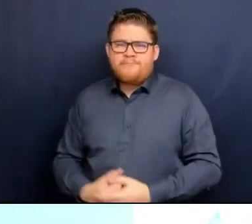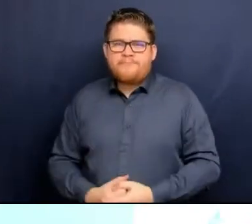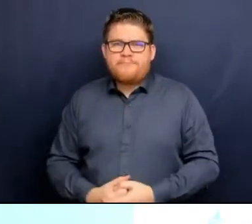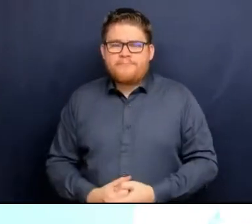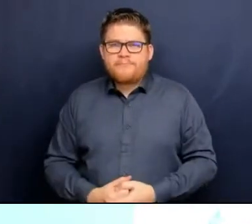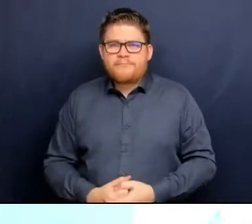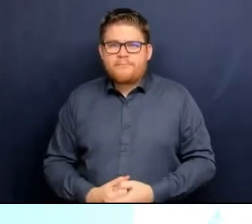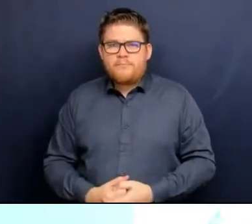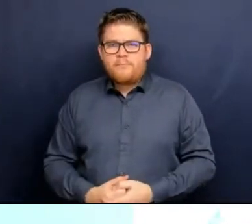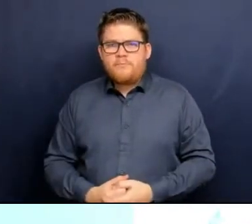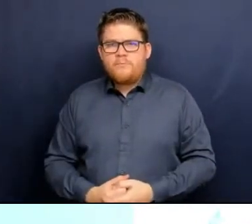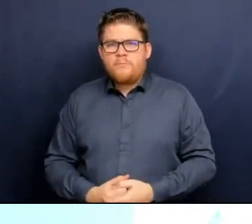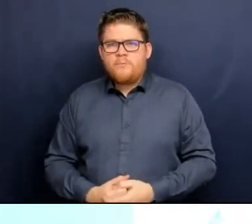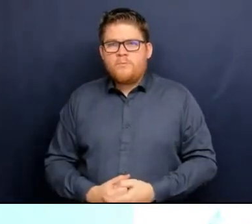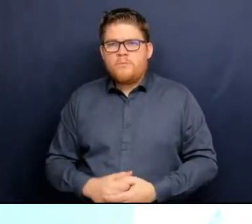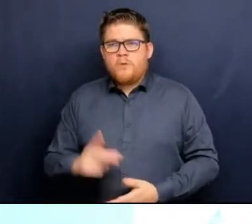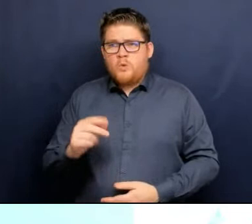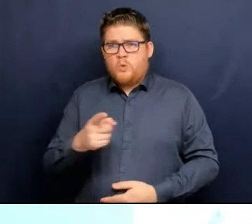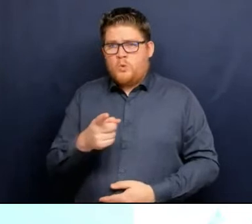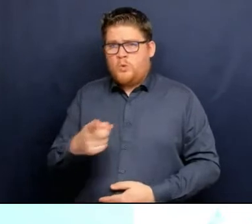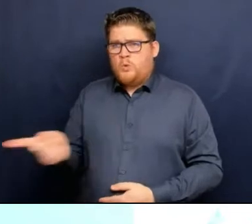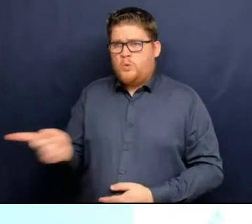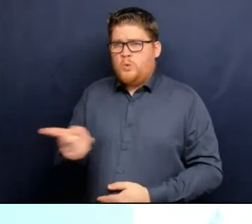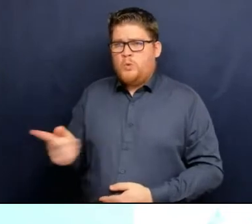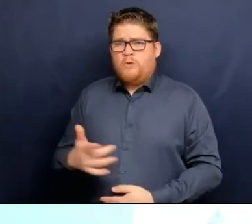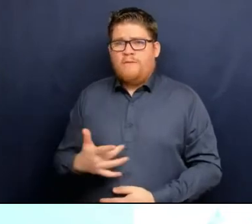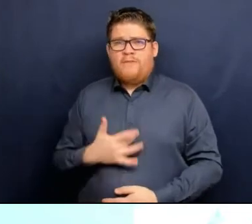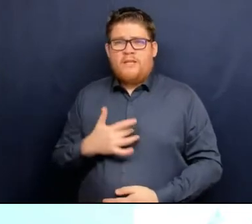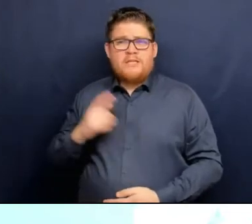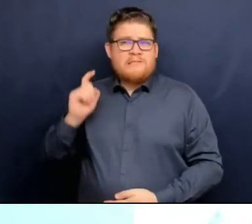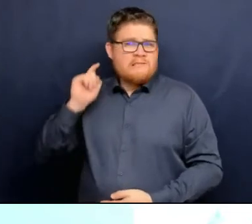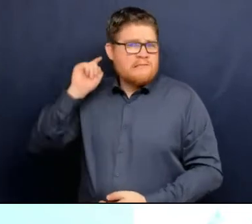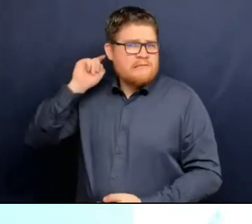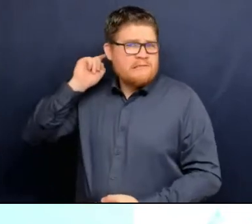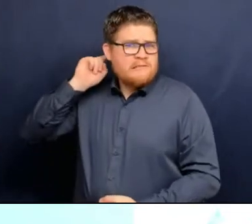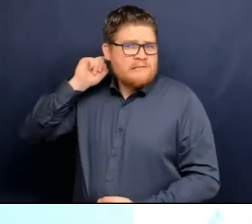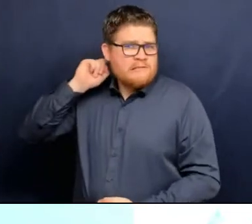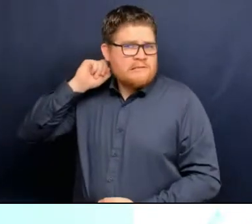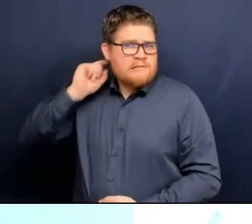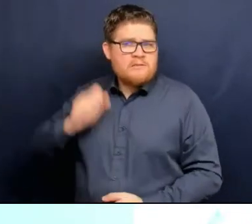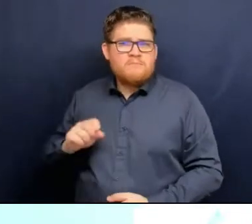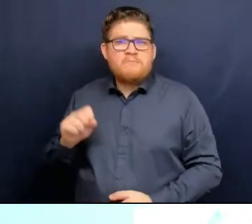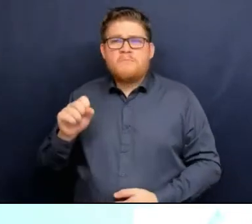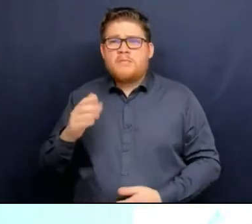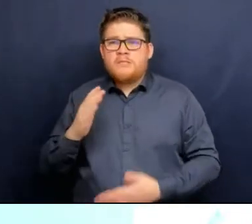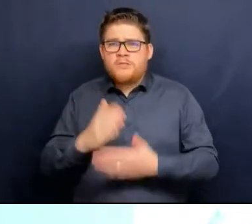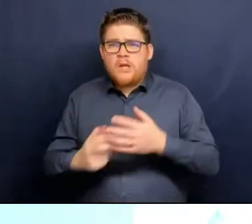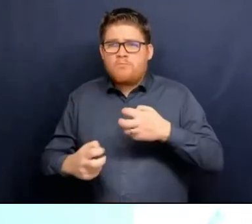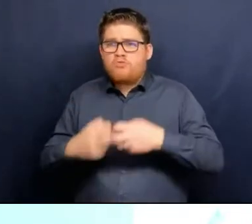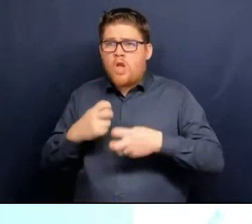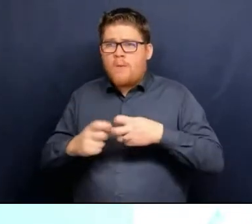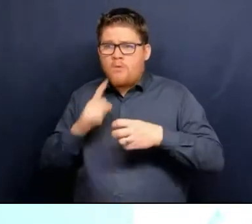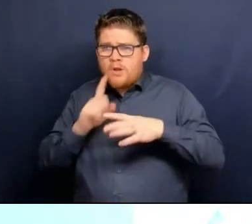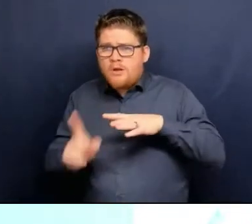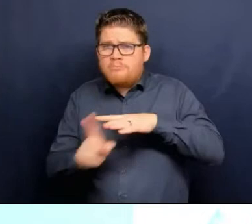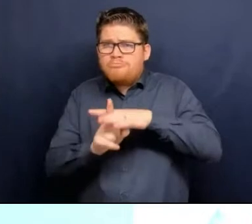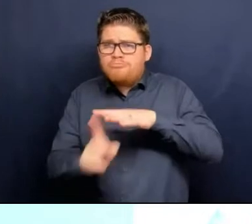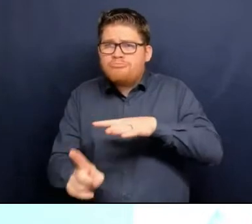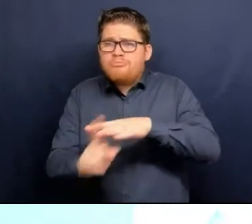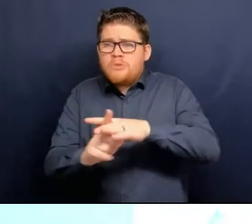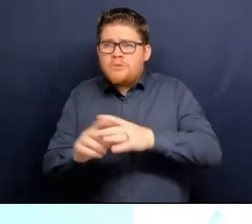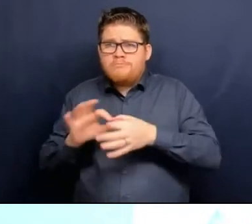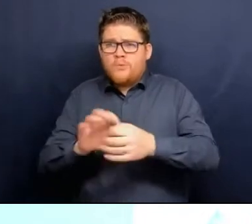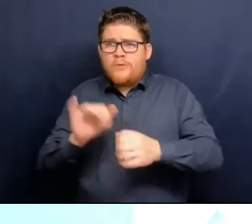potential pitfalls that you are mindful of in this process and you'll be keeping an eye on? Anyone? You guys